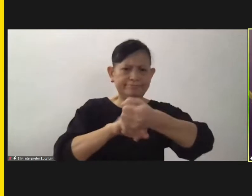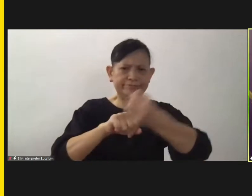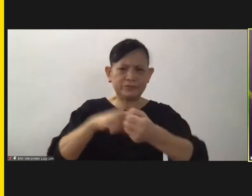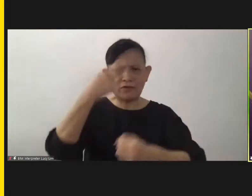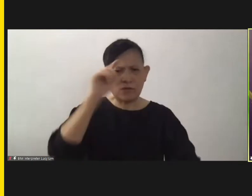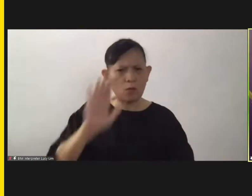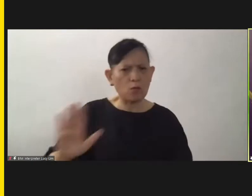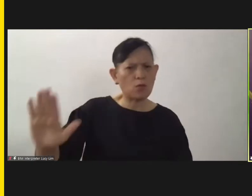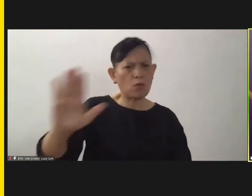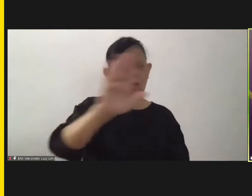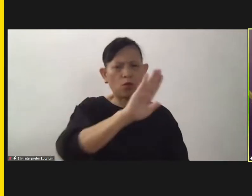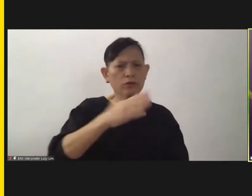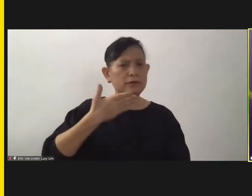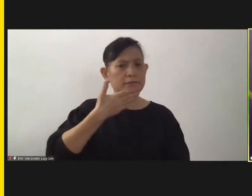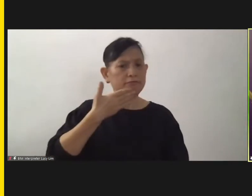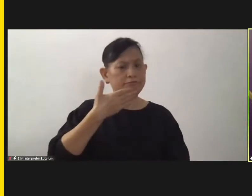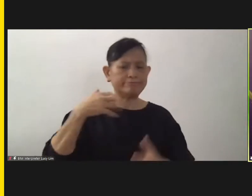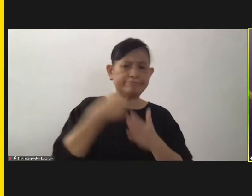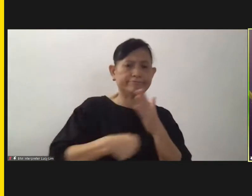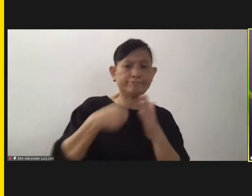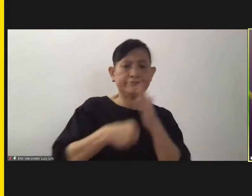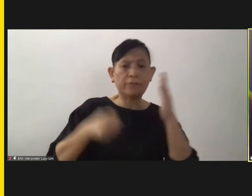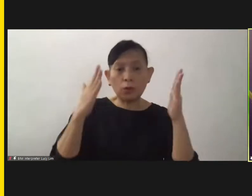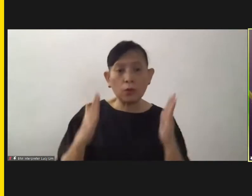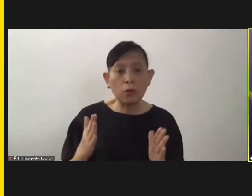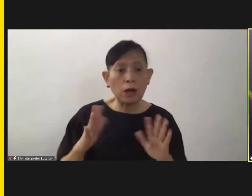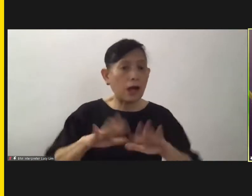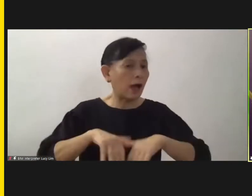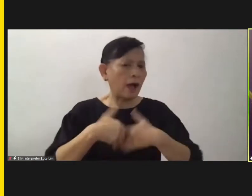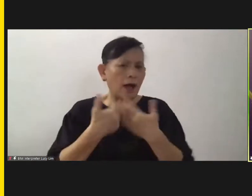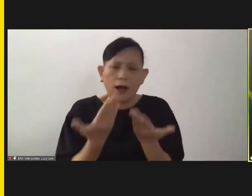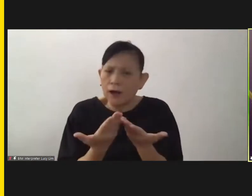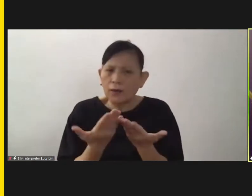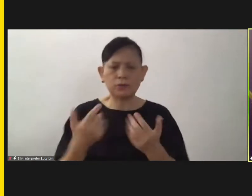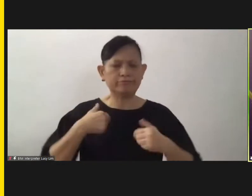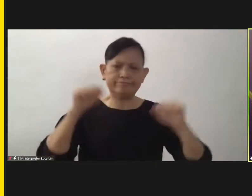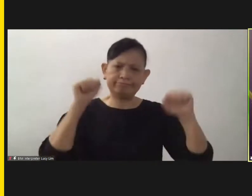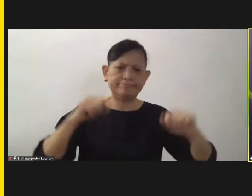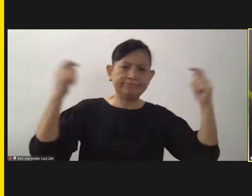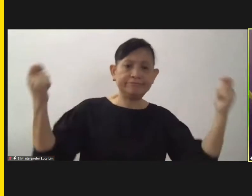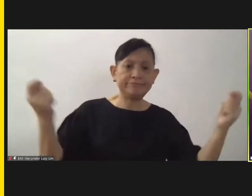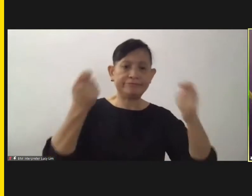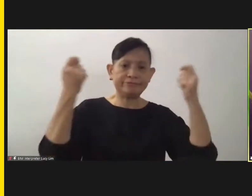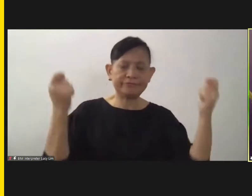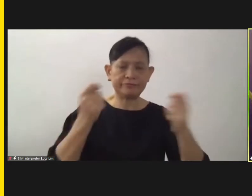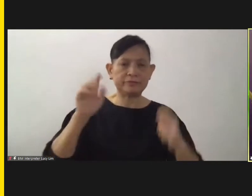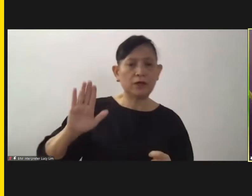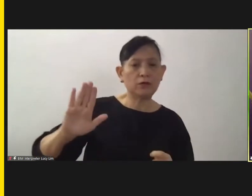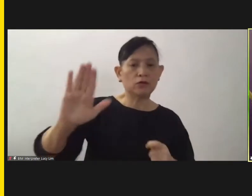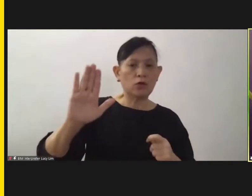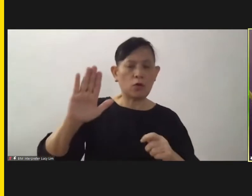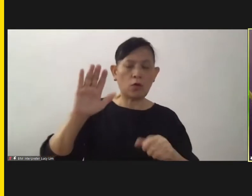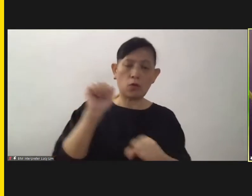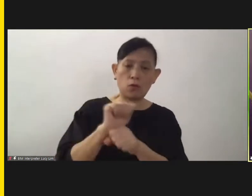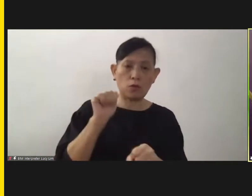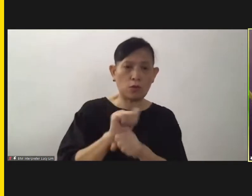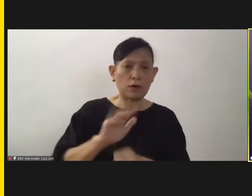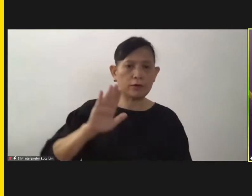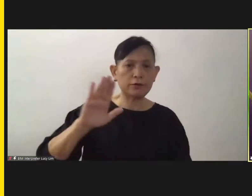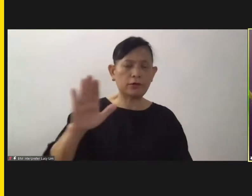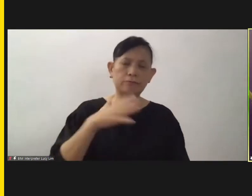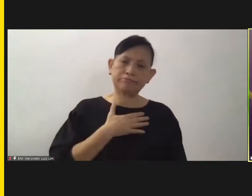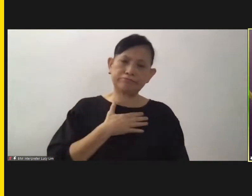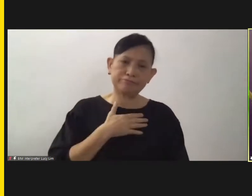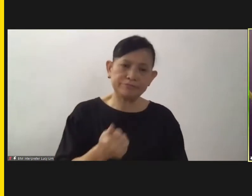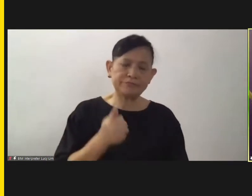young advocates that we have? What can we do to platform and celebrate their work, their passion, their values,